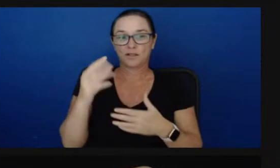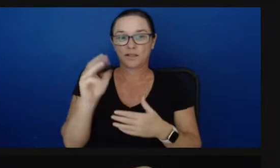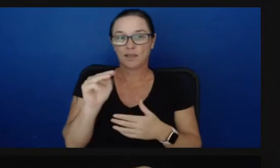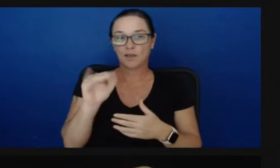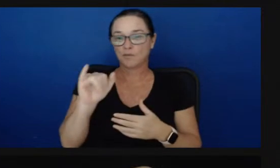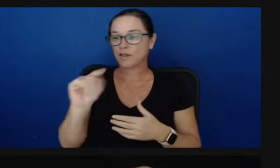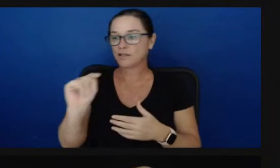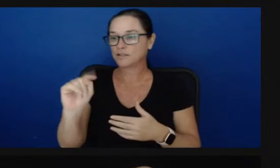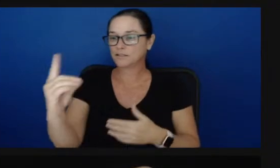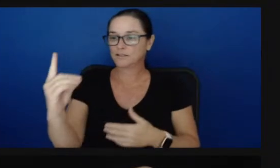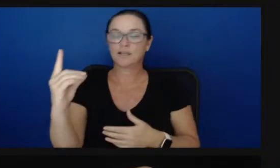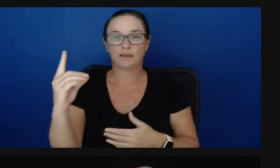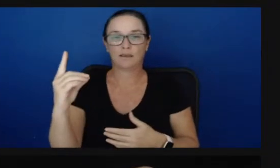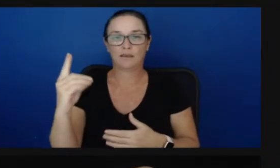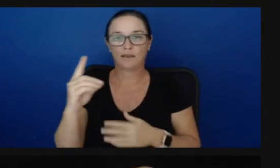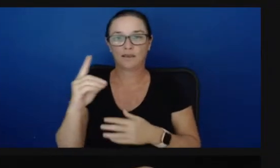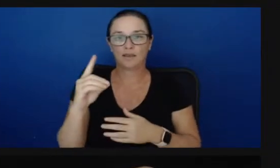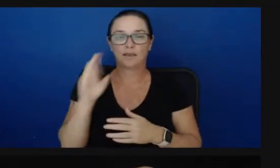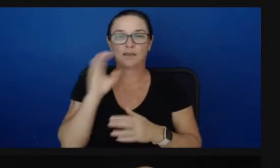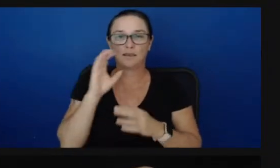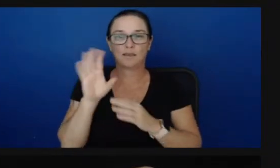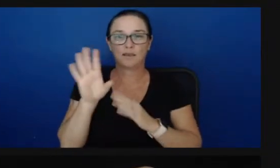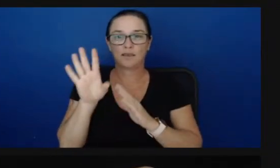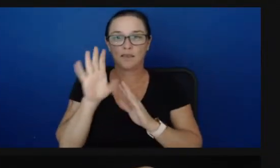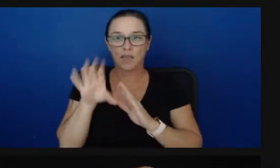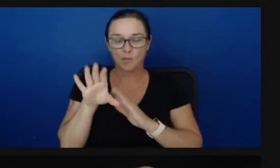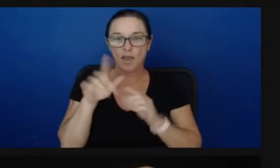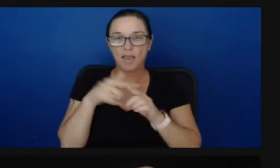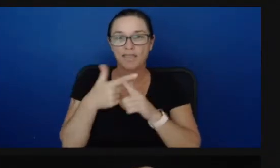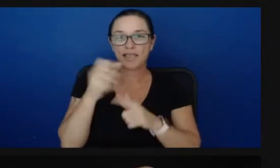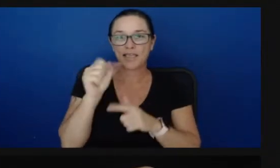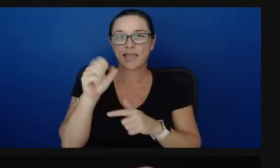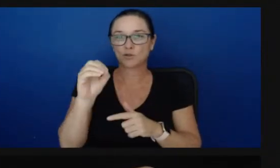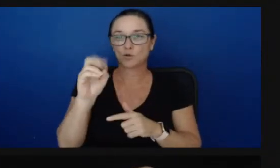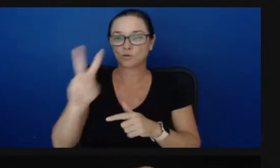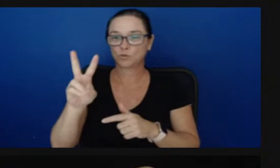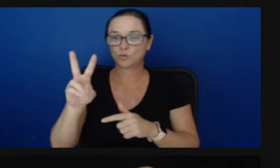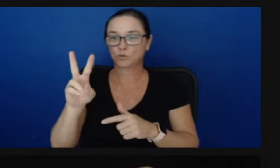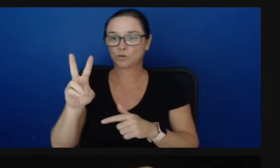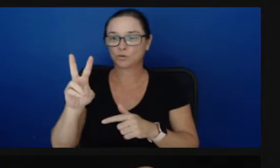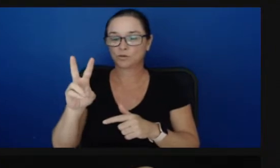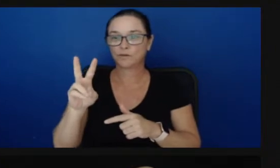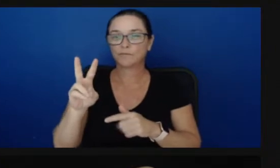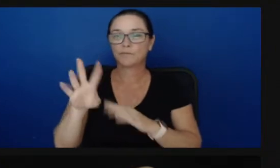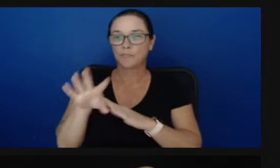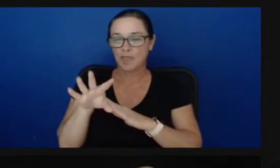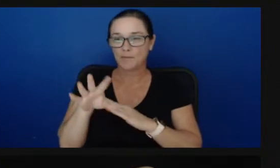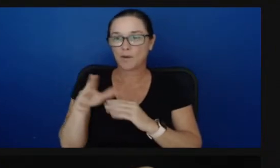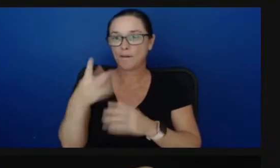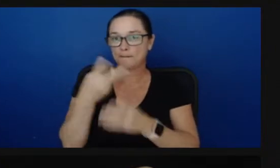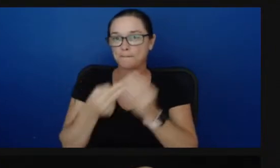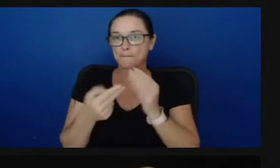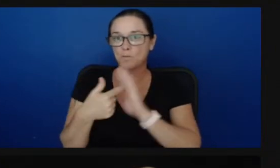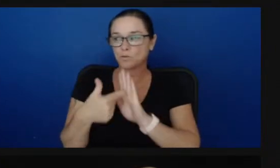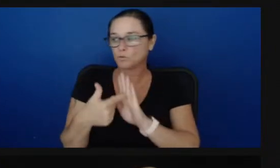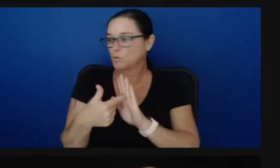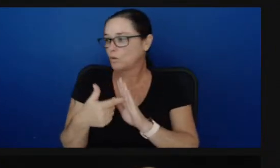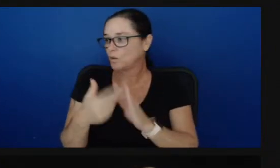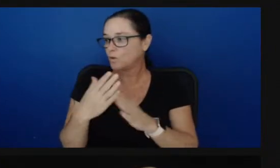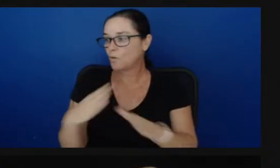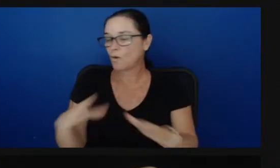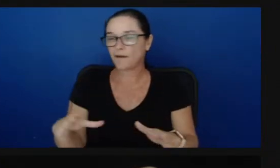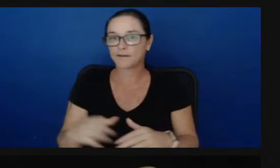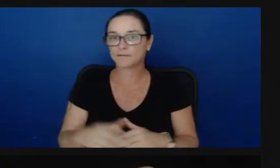camera. And we have the S2 camera as well here, both showing pretty quiet out there on the Southwest Rift.